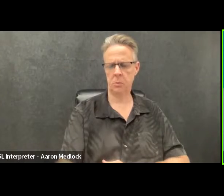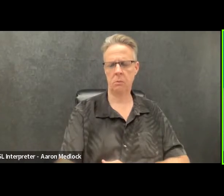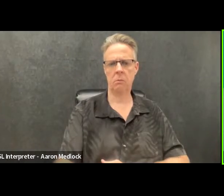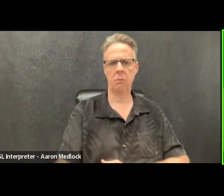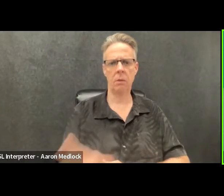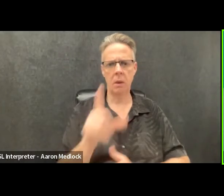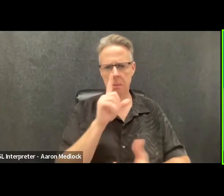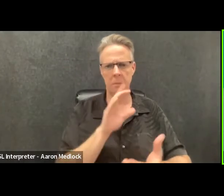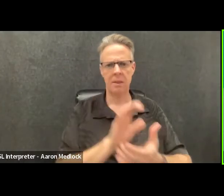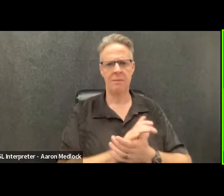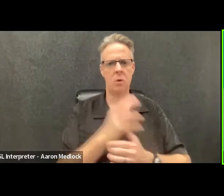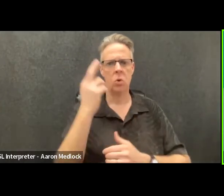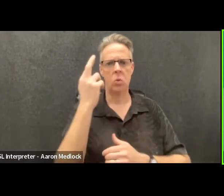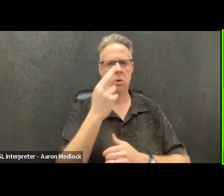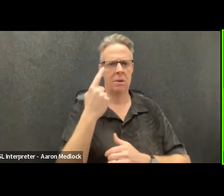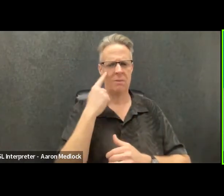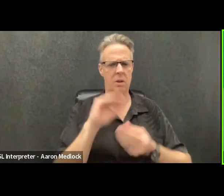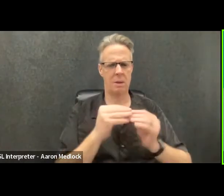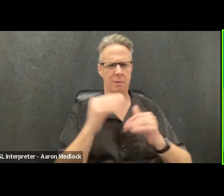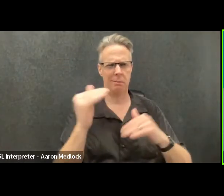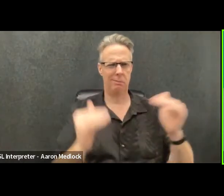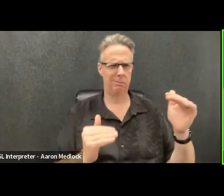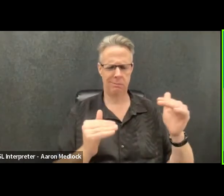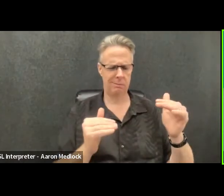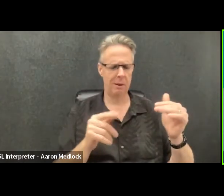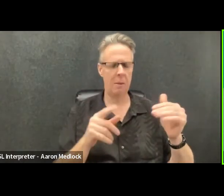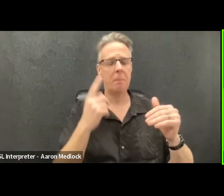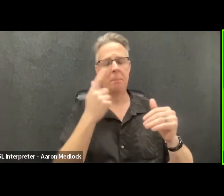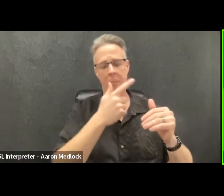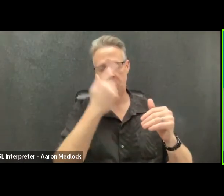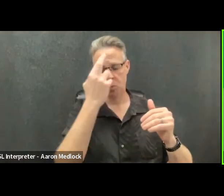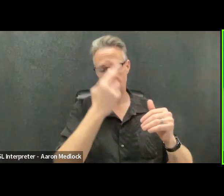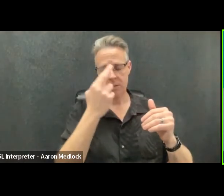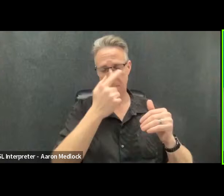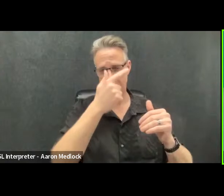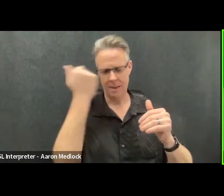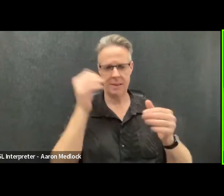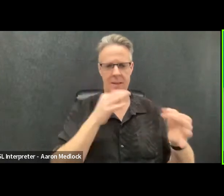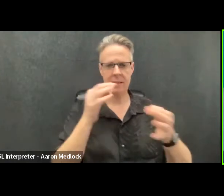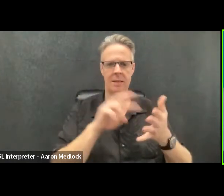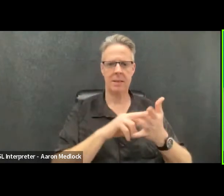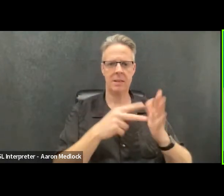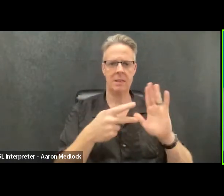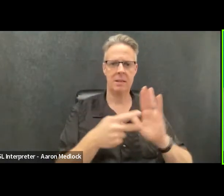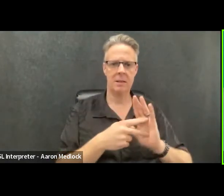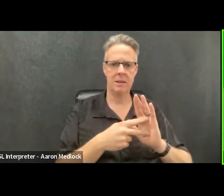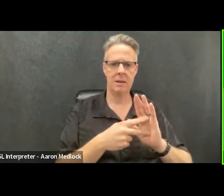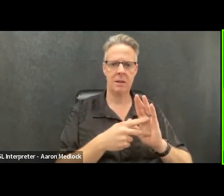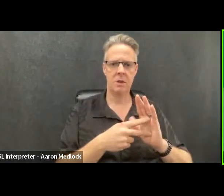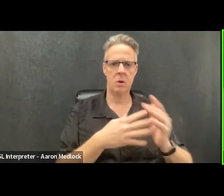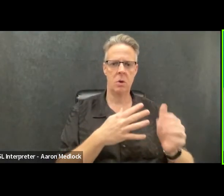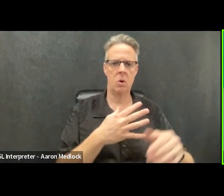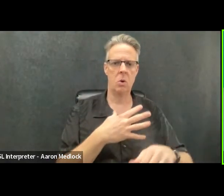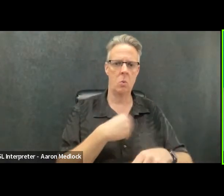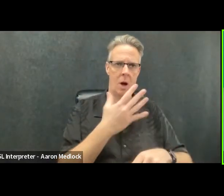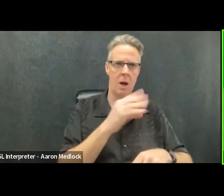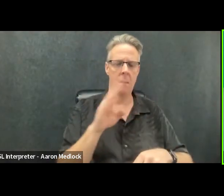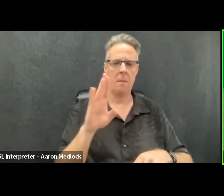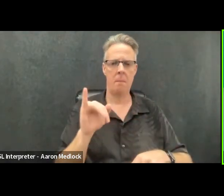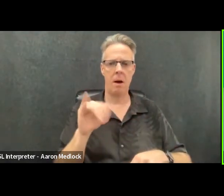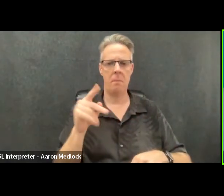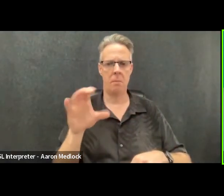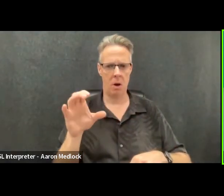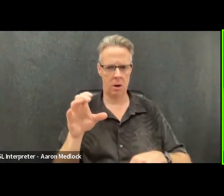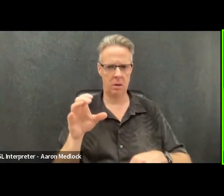numbers, the reason for the discrepancy in the numbers is the definition of white versus BIPOC. And because